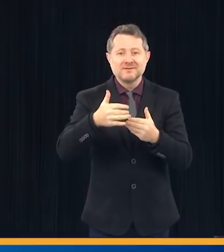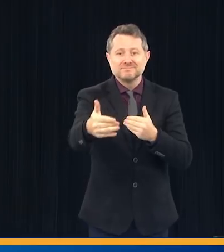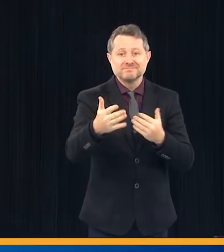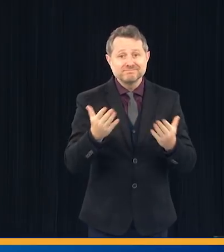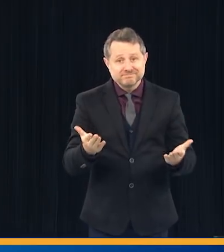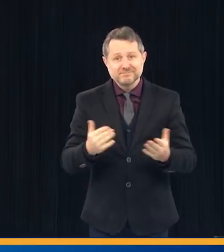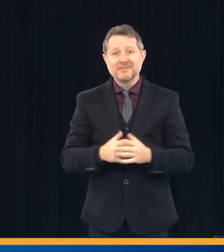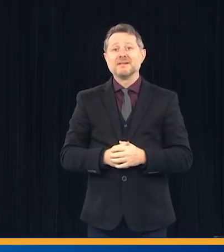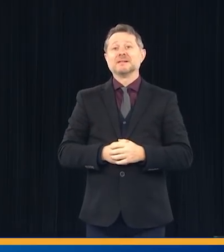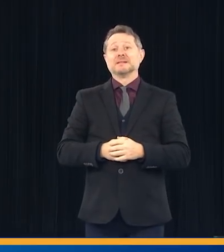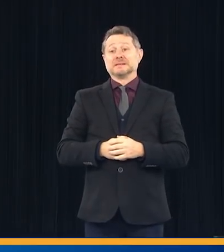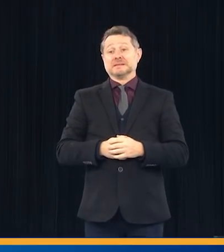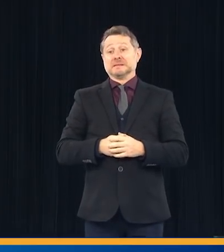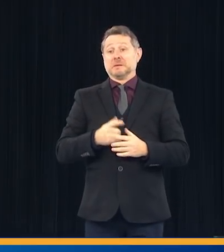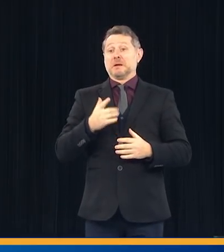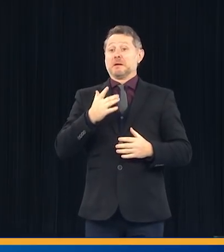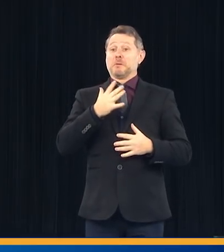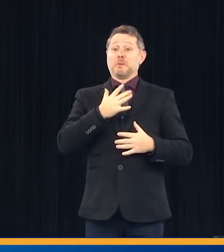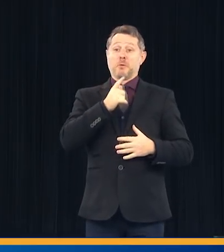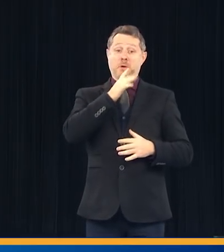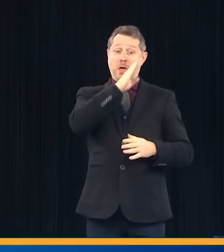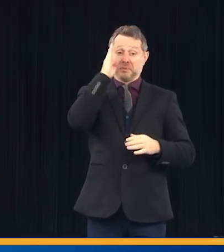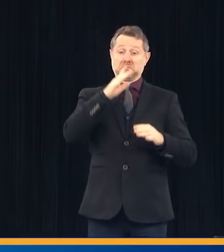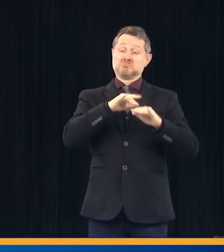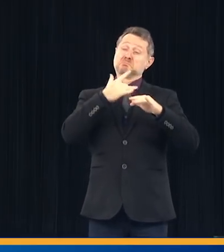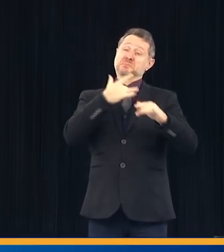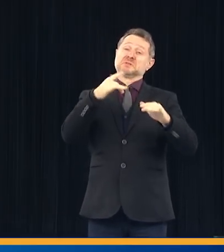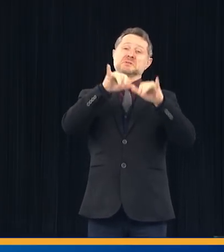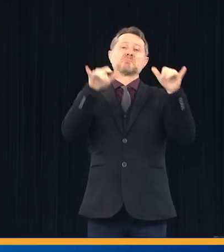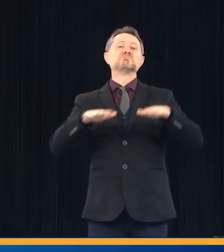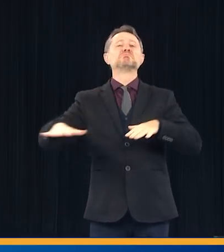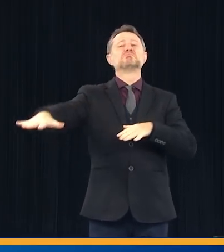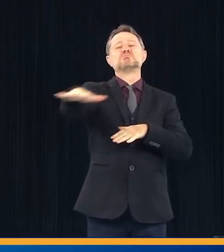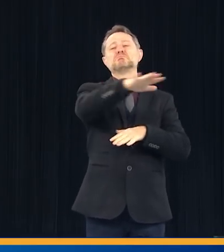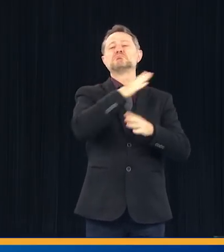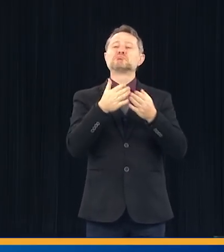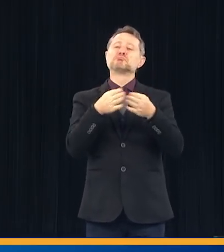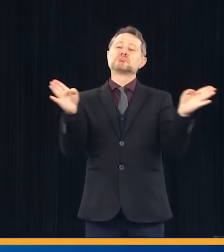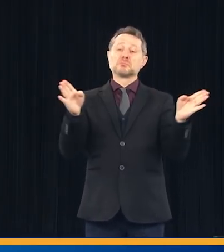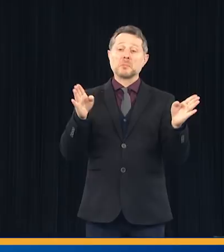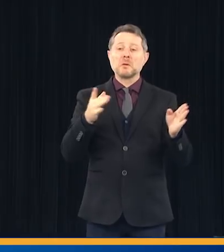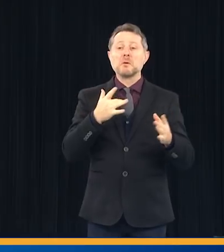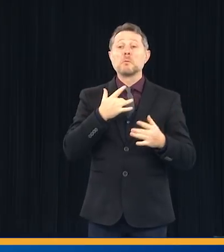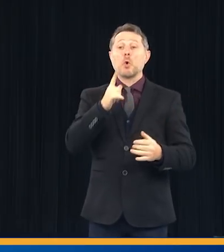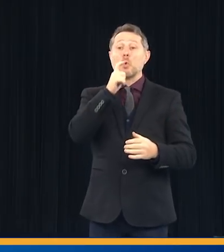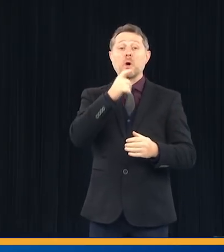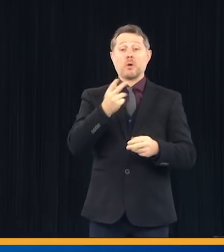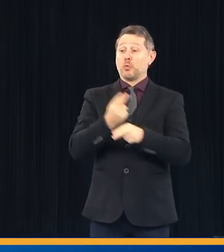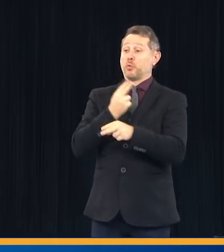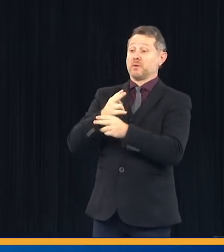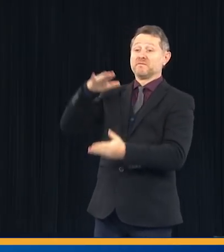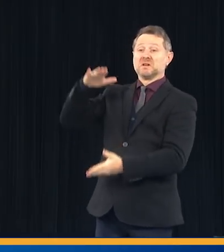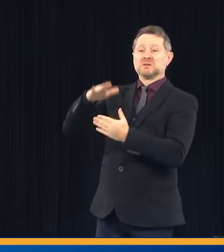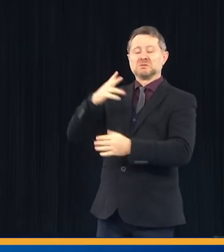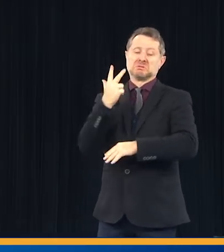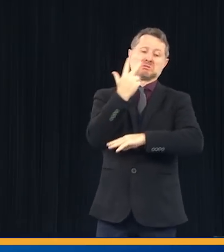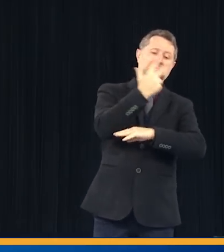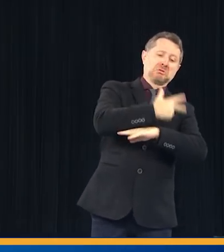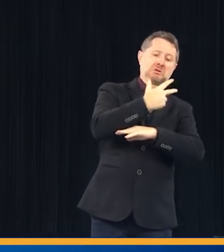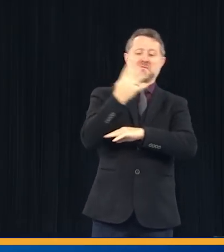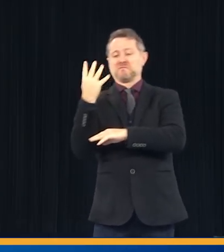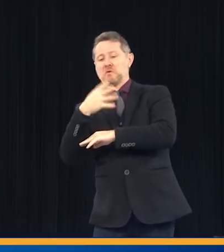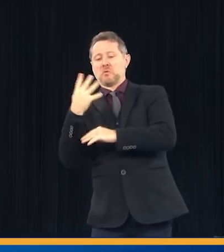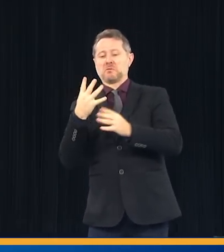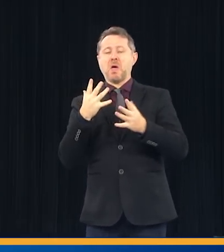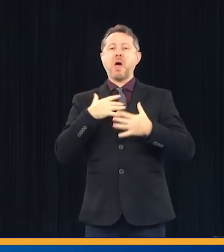equip a healthcare system, people are usually on a ventilator for 3 or 4 days. With COVID patients, they're